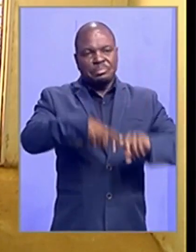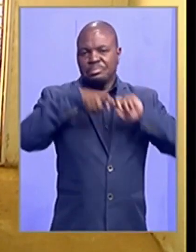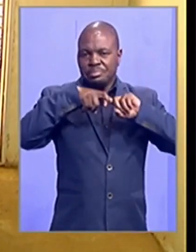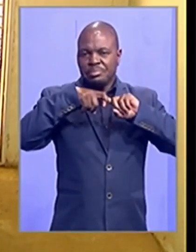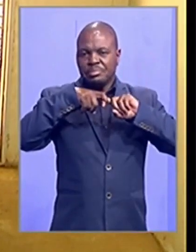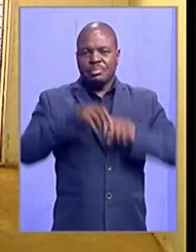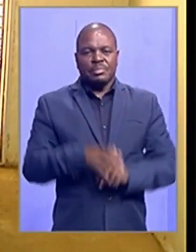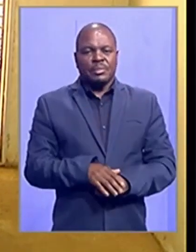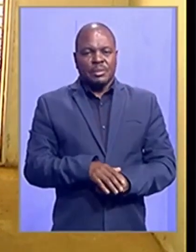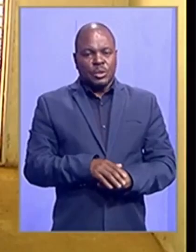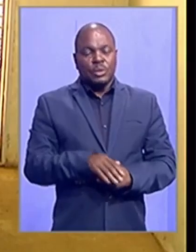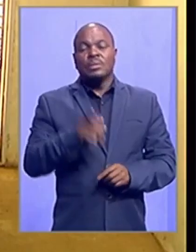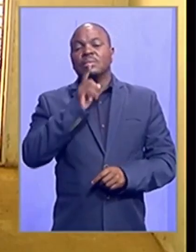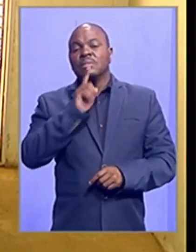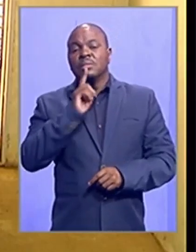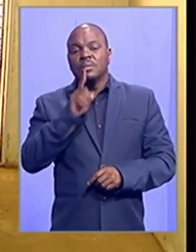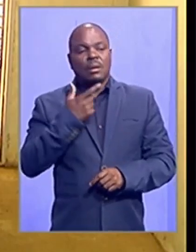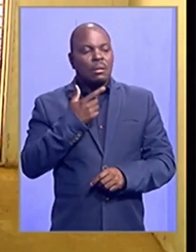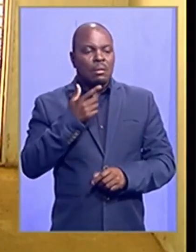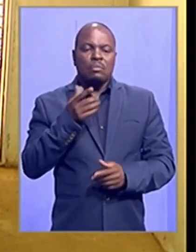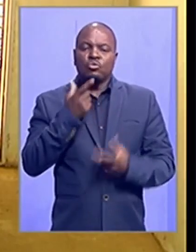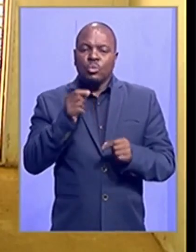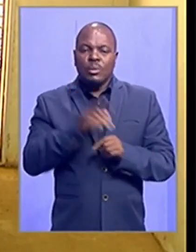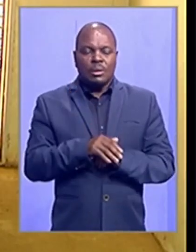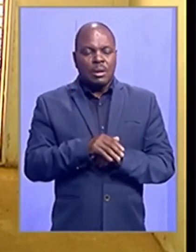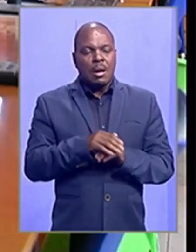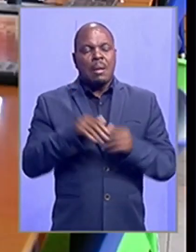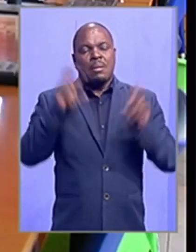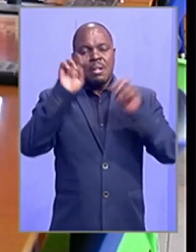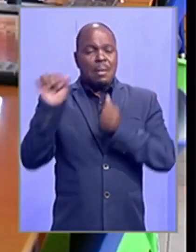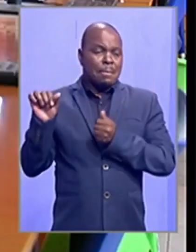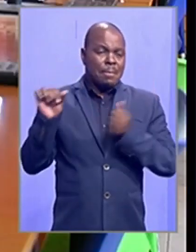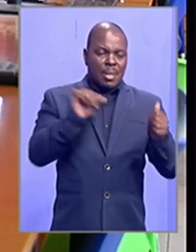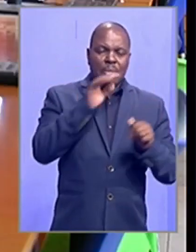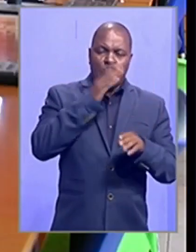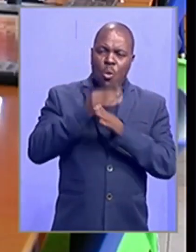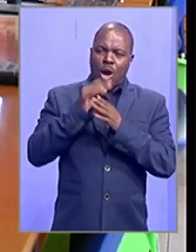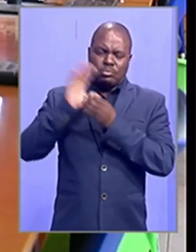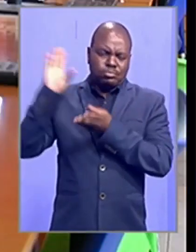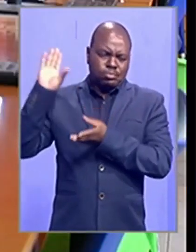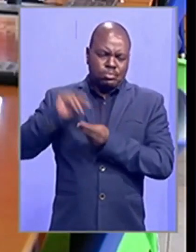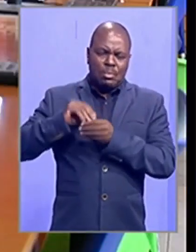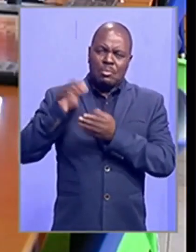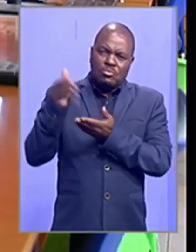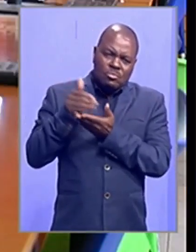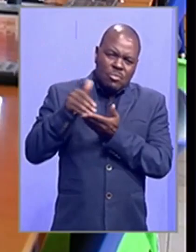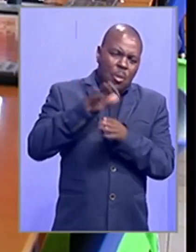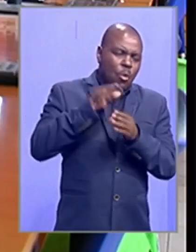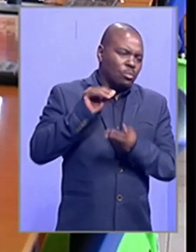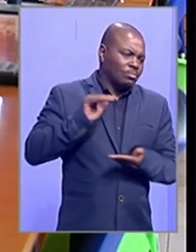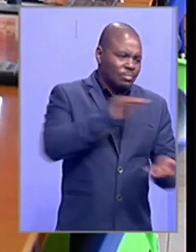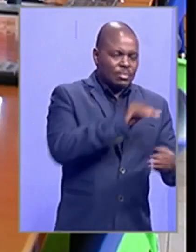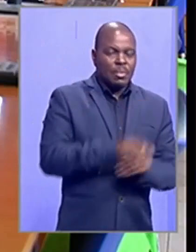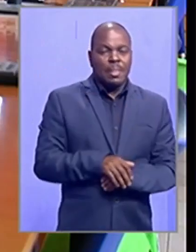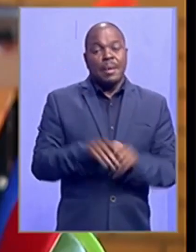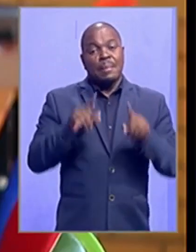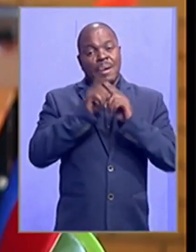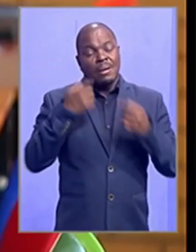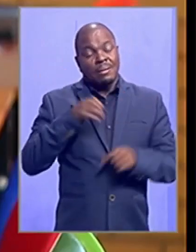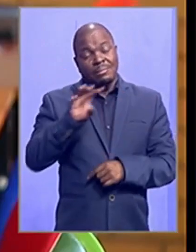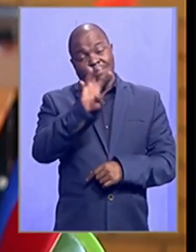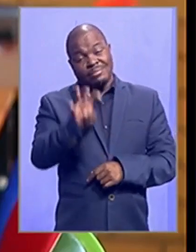mathomo seo se dirwago ke barutiši ge mohlagase o boa ke go leka go kgoboketša mošomo o montši ka moo go ka kgonegago. Potšišo ke ya gore a e